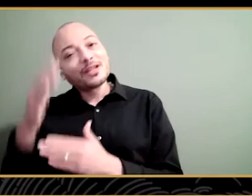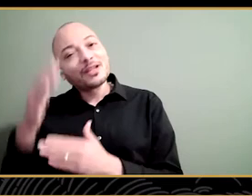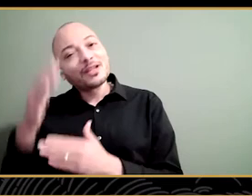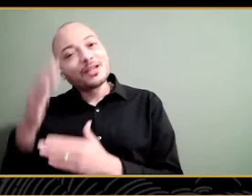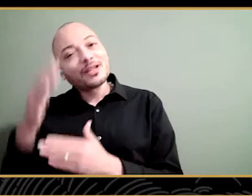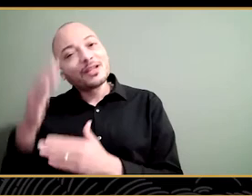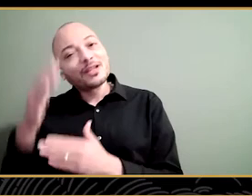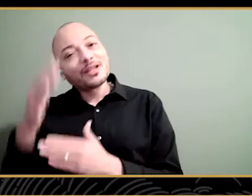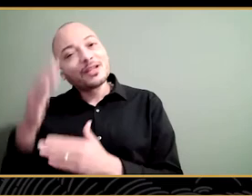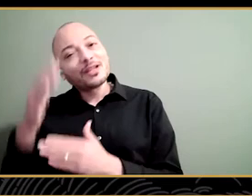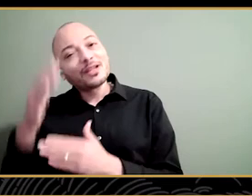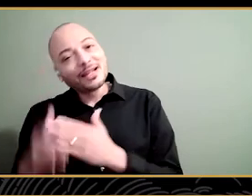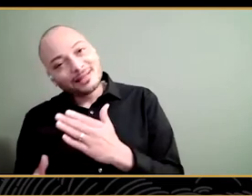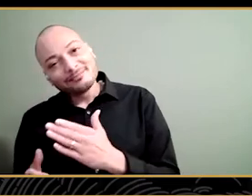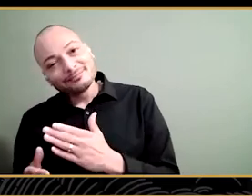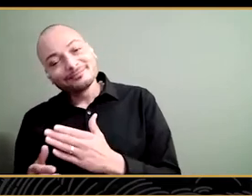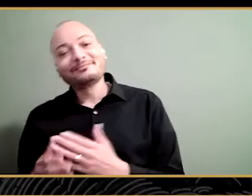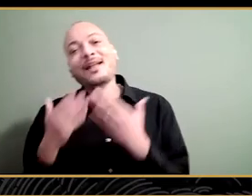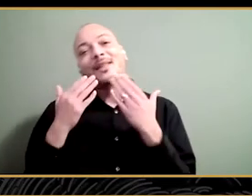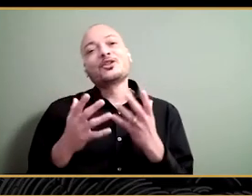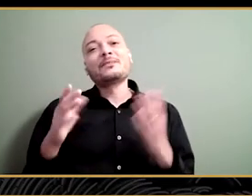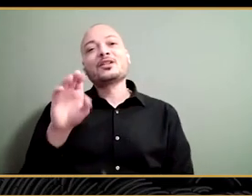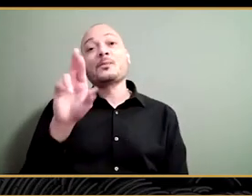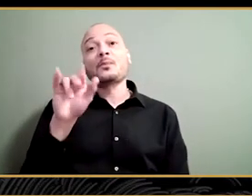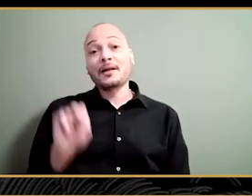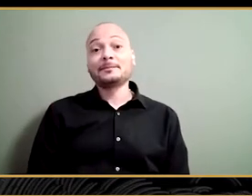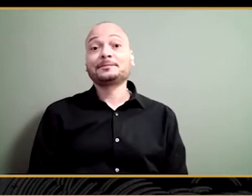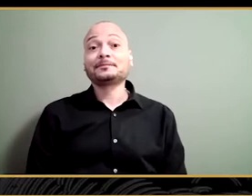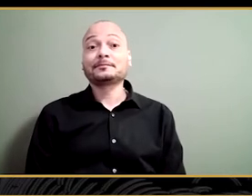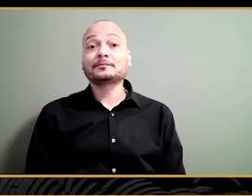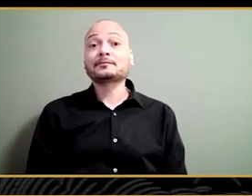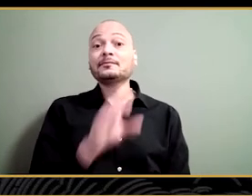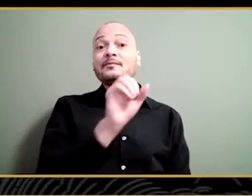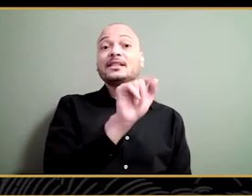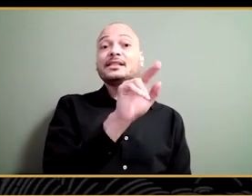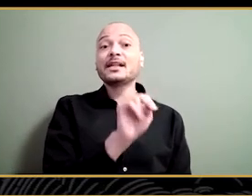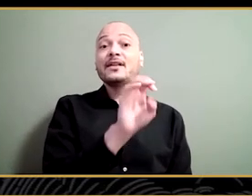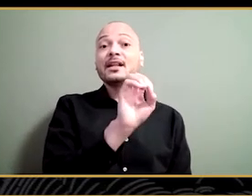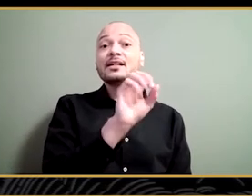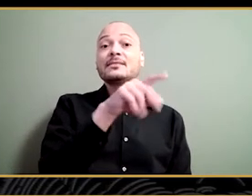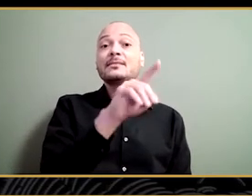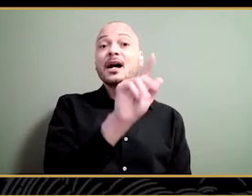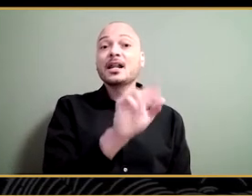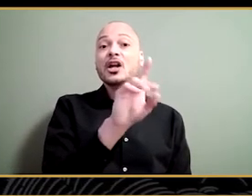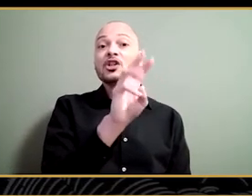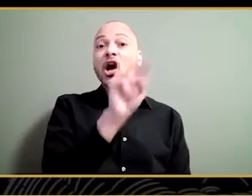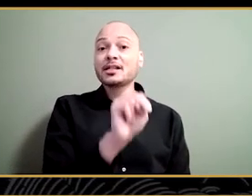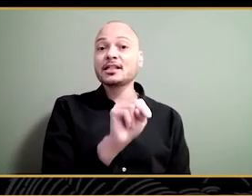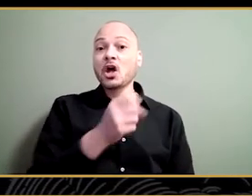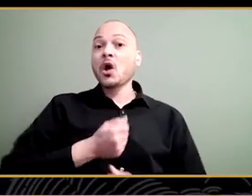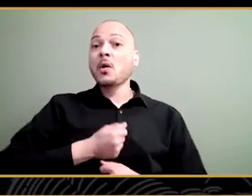Quoted text from the selection committee. Steven Espada Dawson's poems portray loss and what will soon be lost.